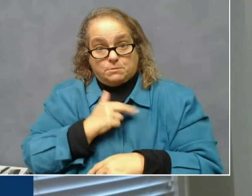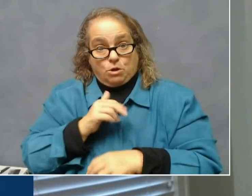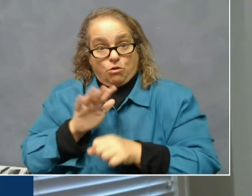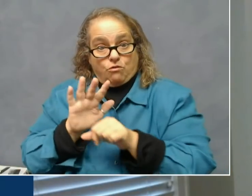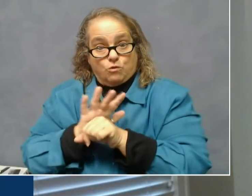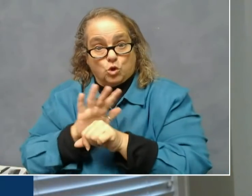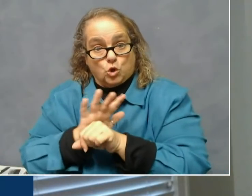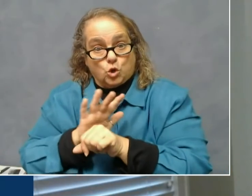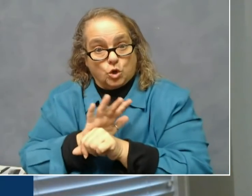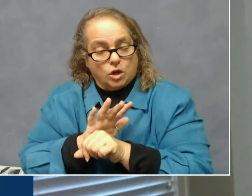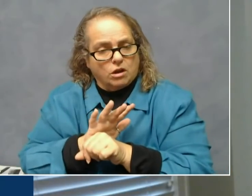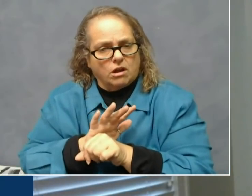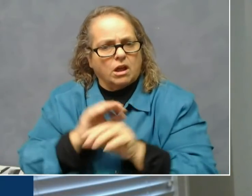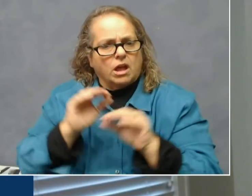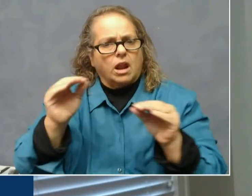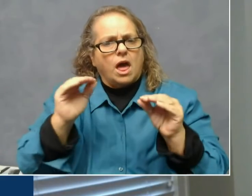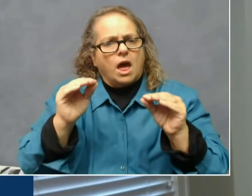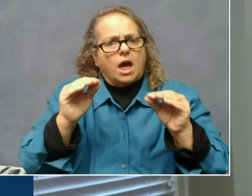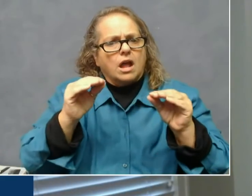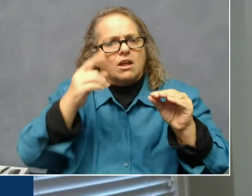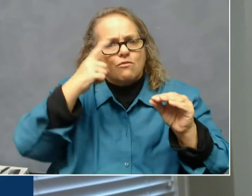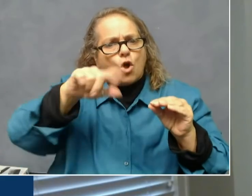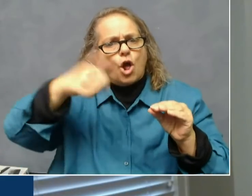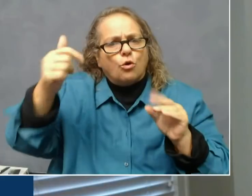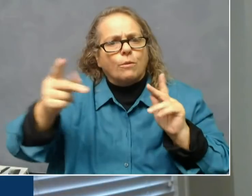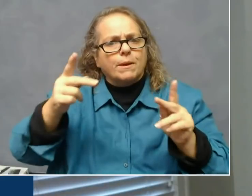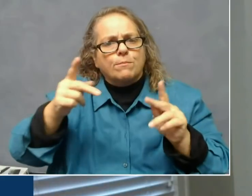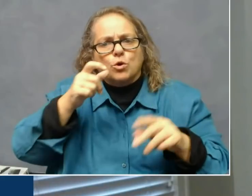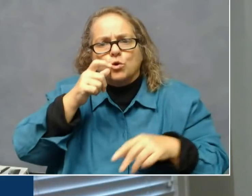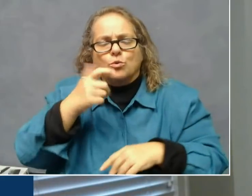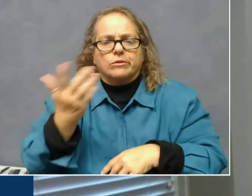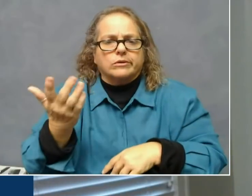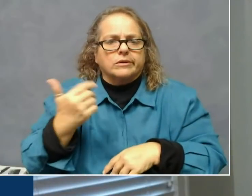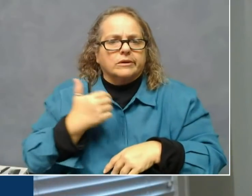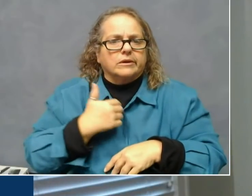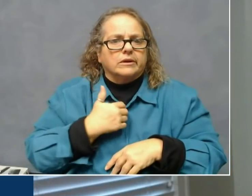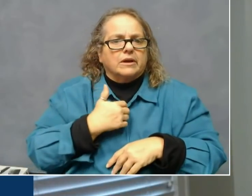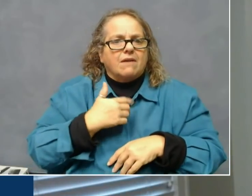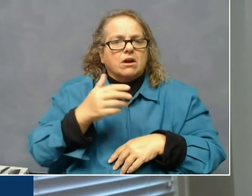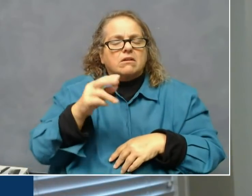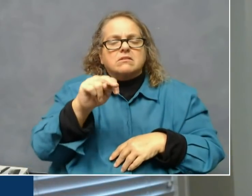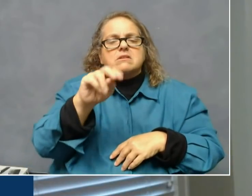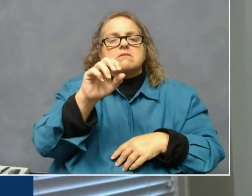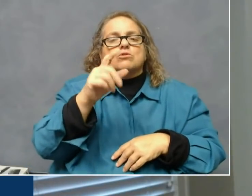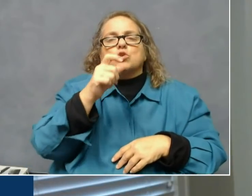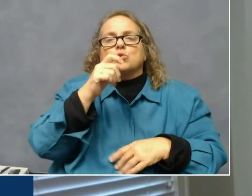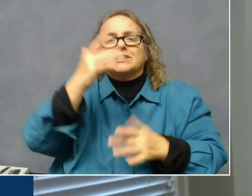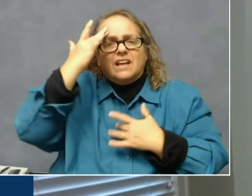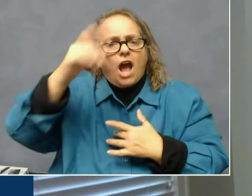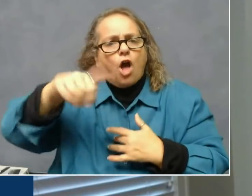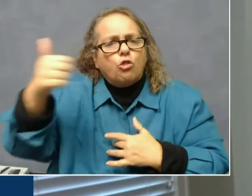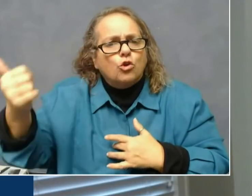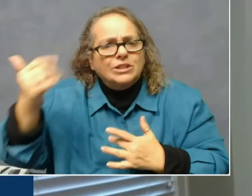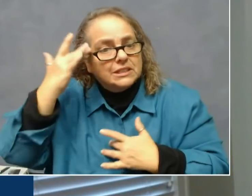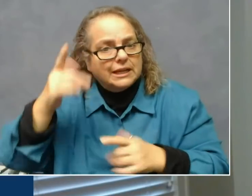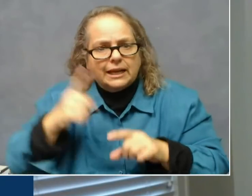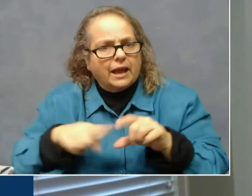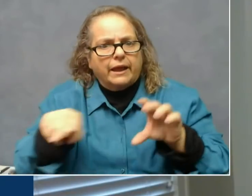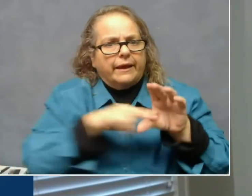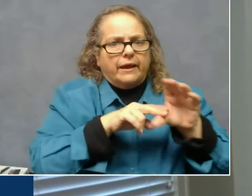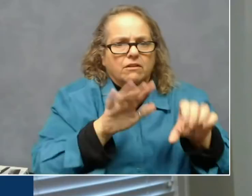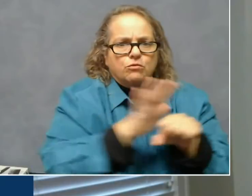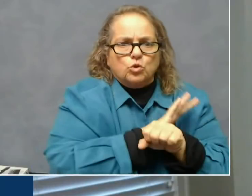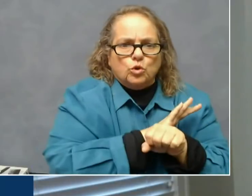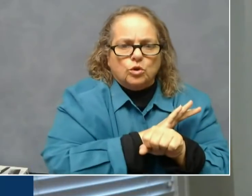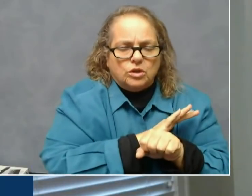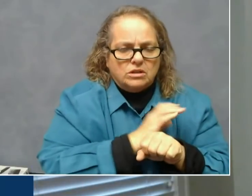the capacity to care for everybody else with both COVID and non-COVID conditions. So we will be open and share